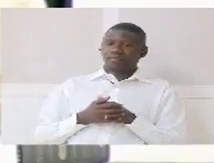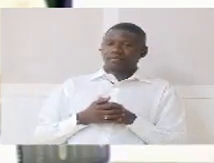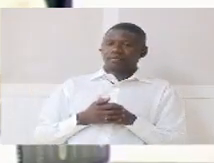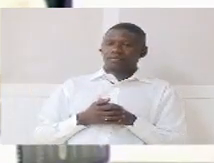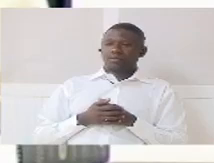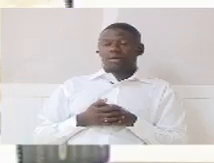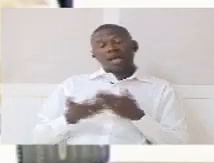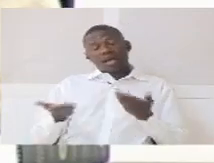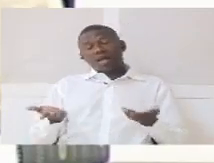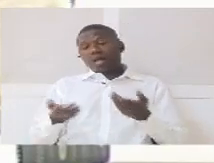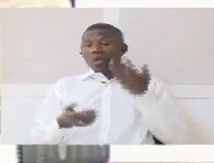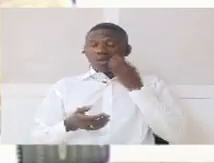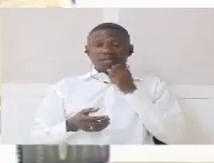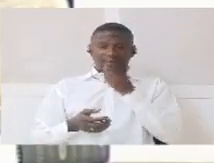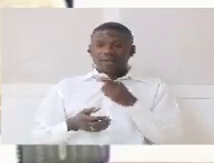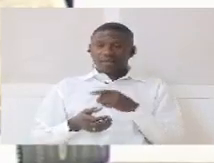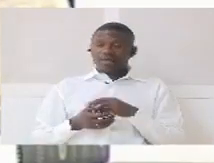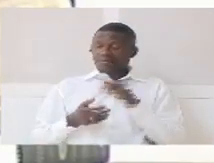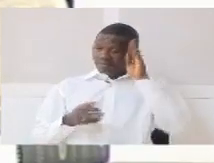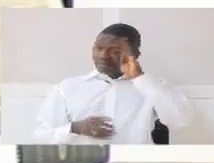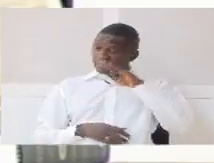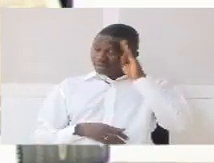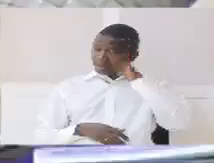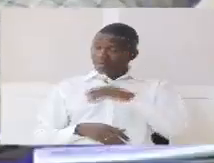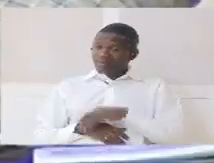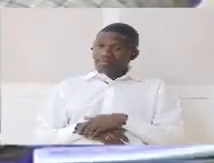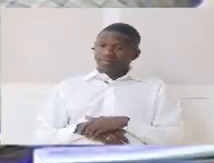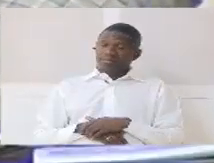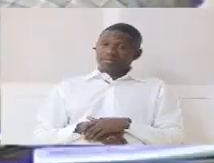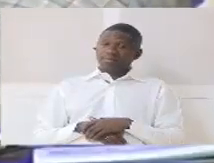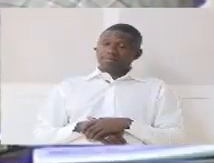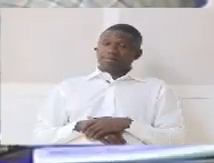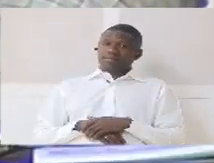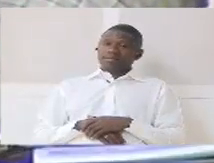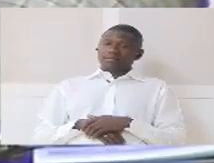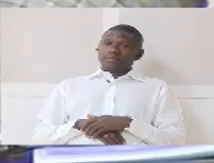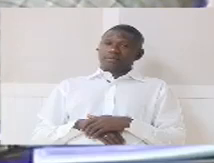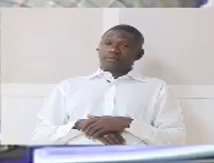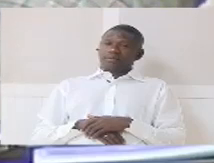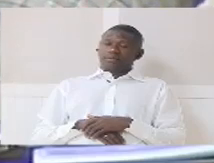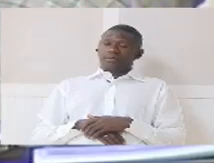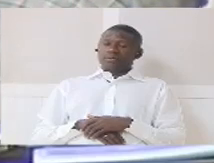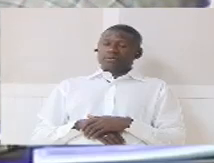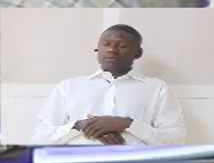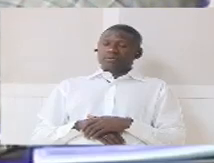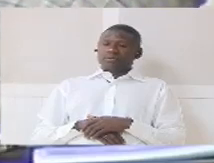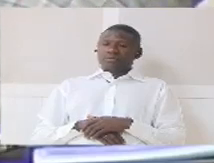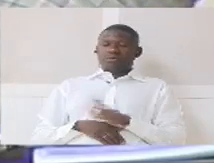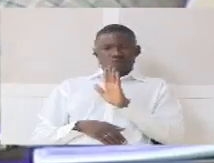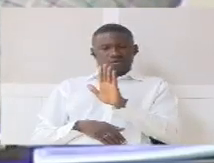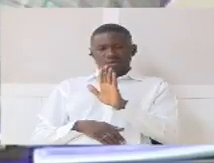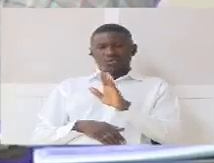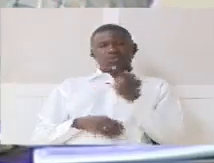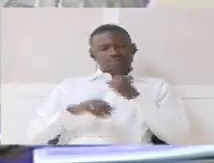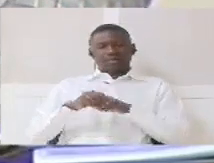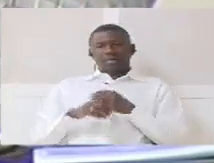Well, if they say pardon. Mr. Witness, just a moment. Yeah. Sometimes I ask you things. Yeah.